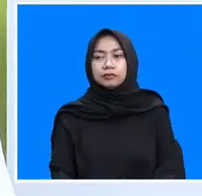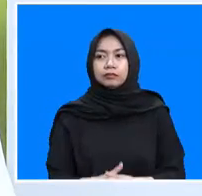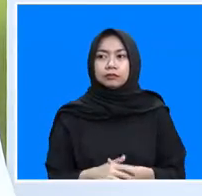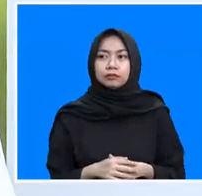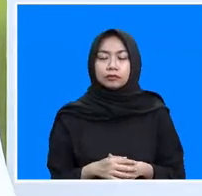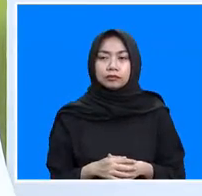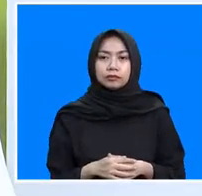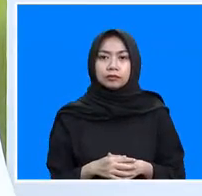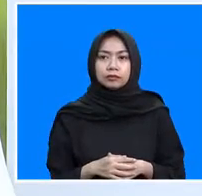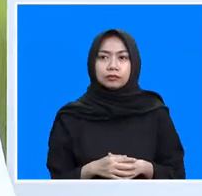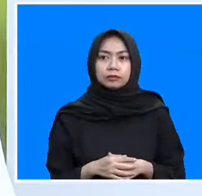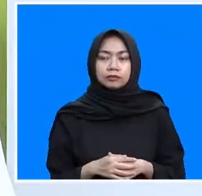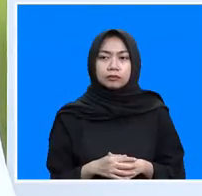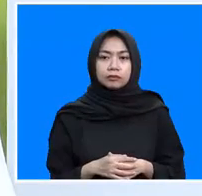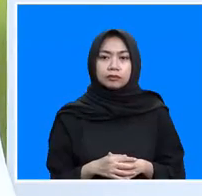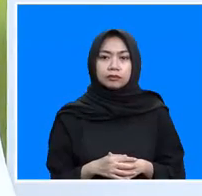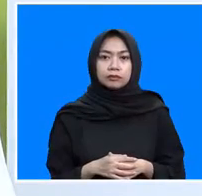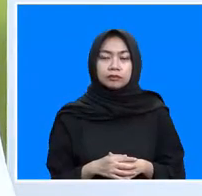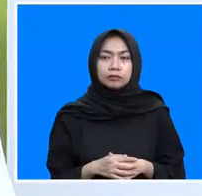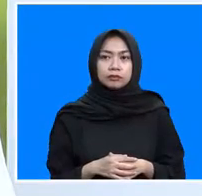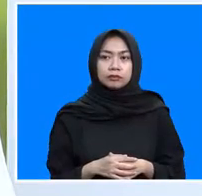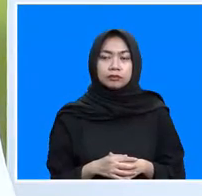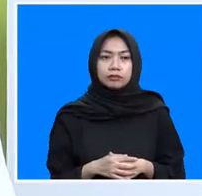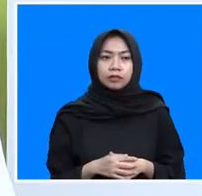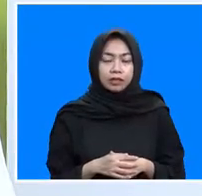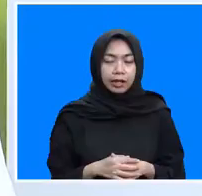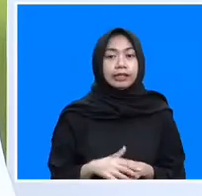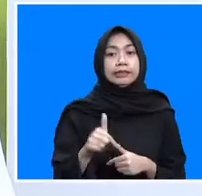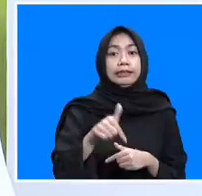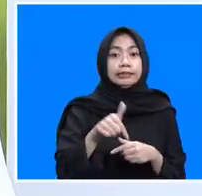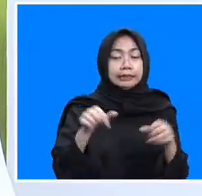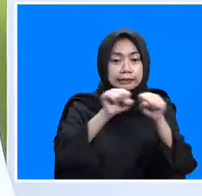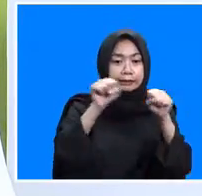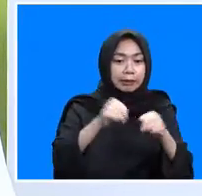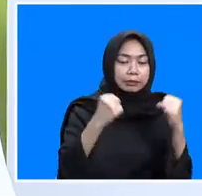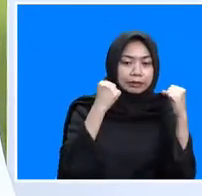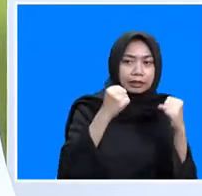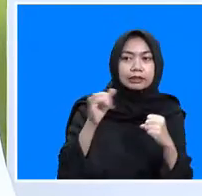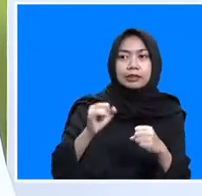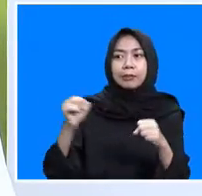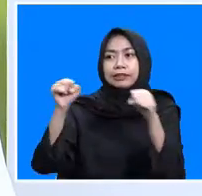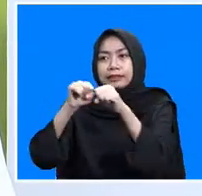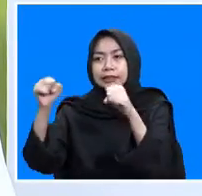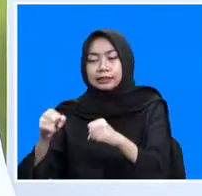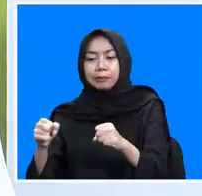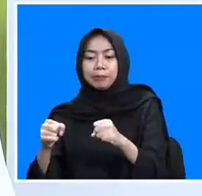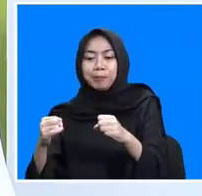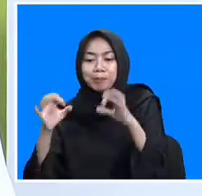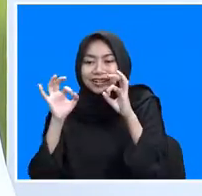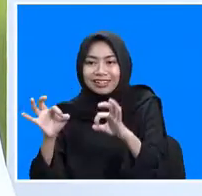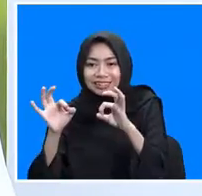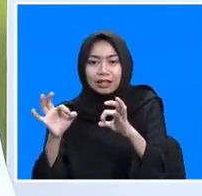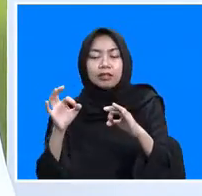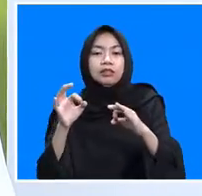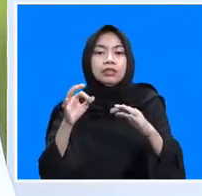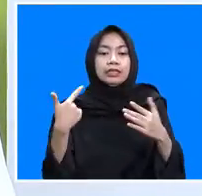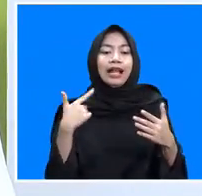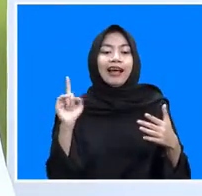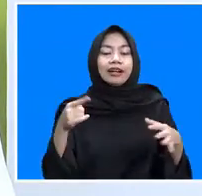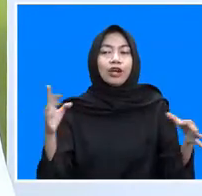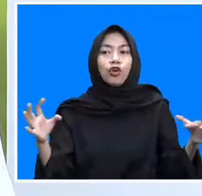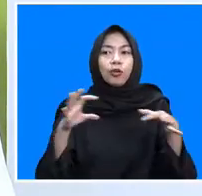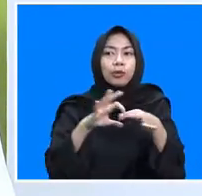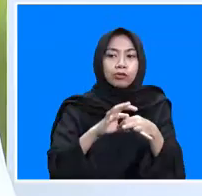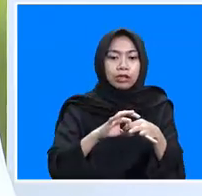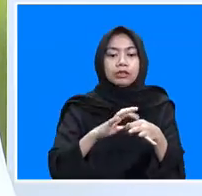with states running the health system as well as the schooling system, but always in collaboration and always try to in